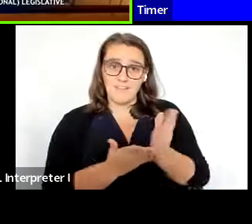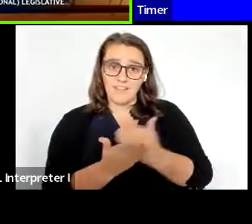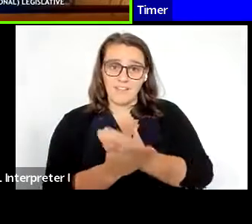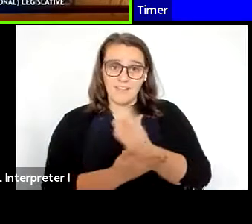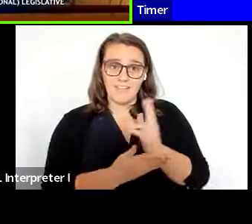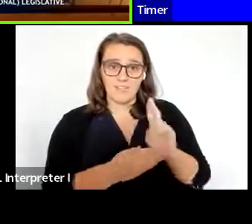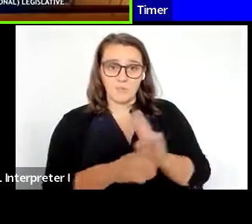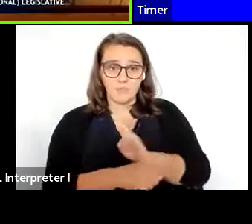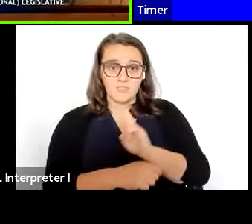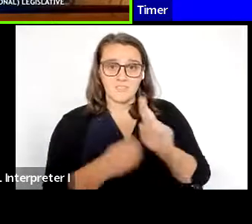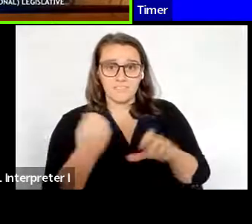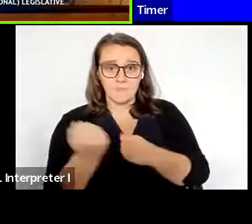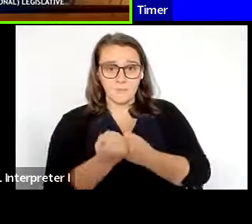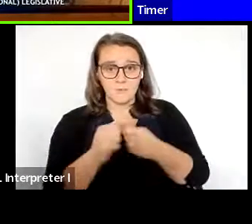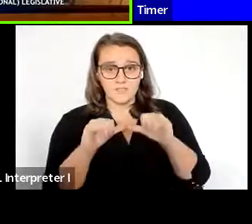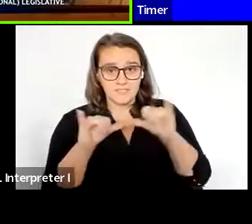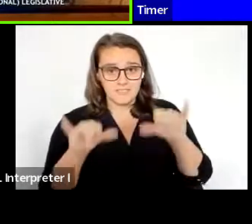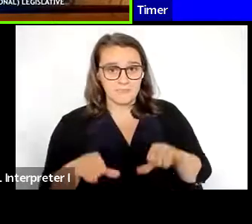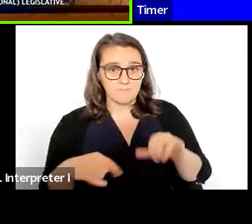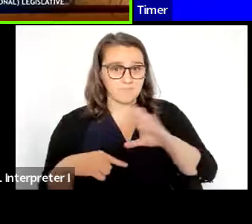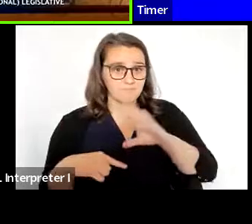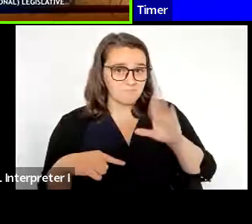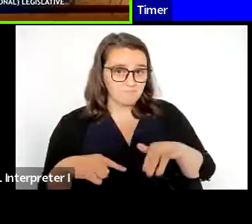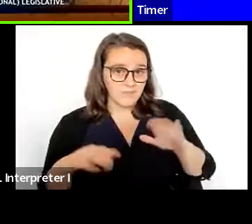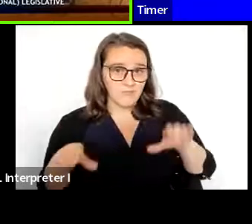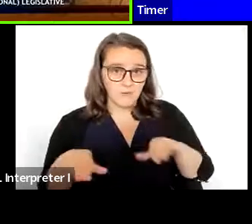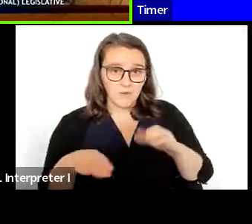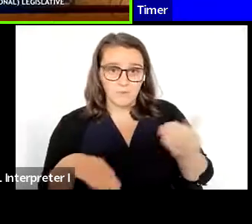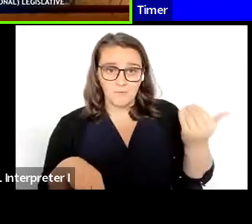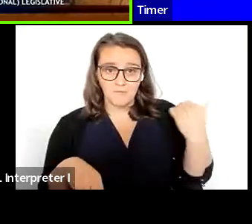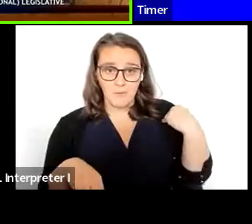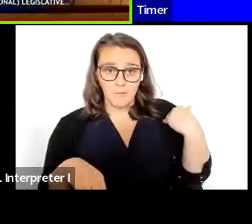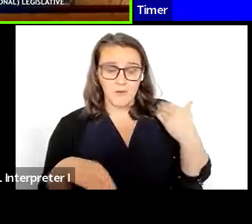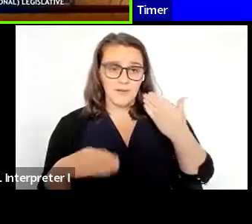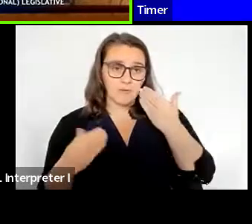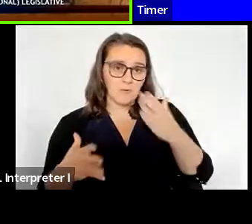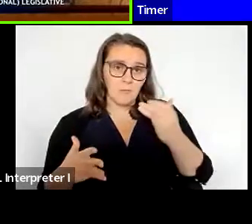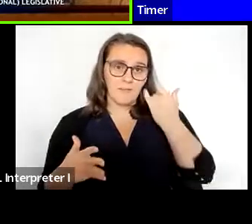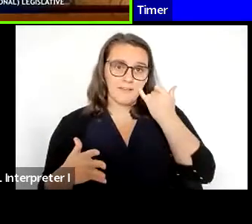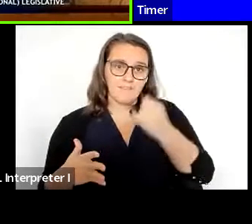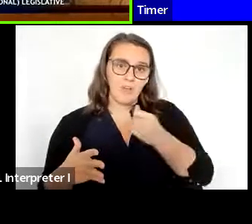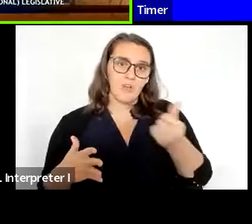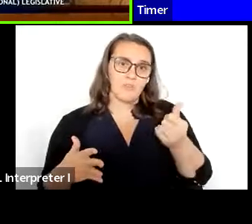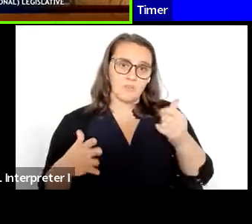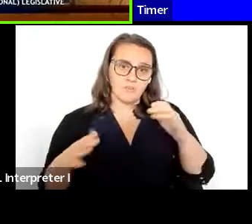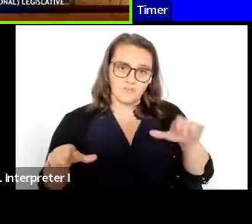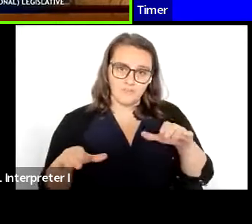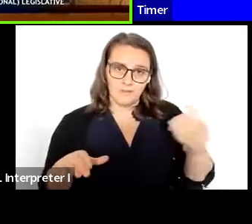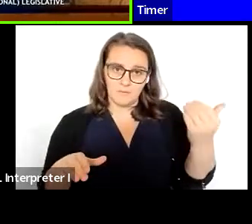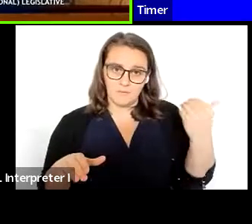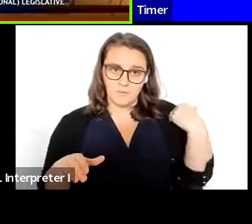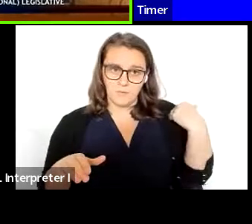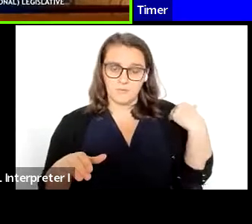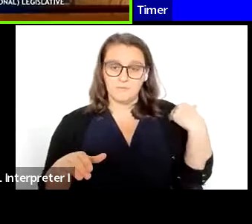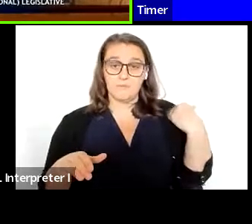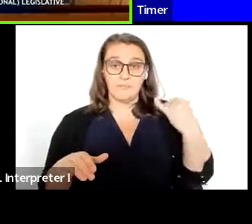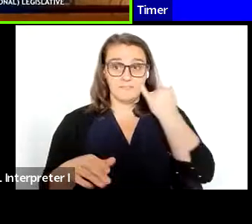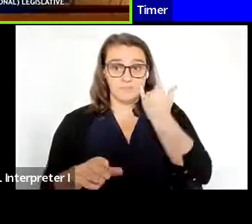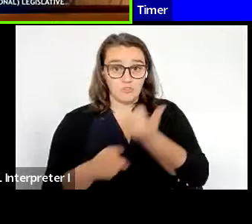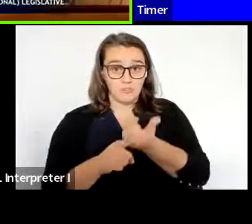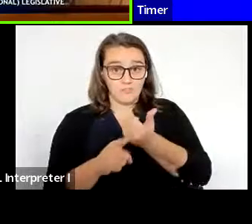systems. We've never done that before, and I don't know that anybody else has either. So if you